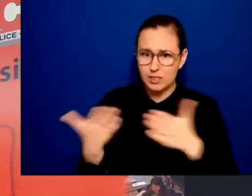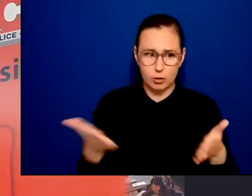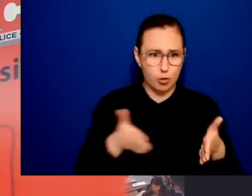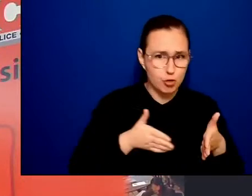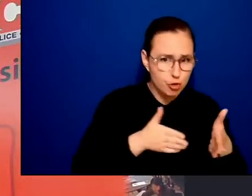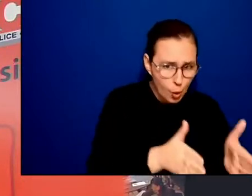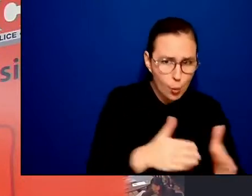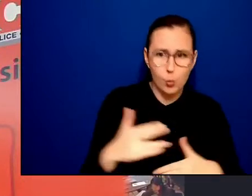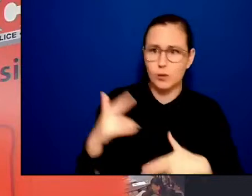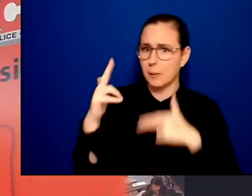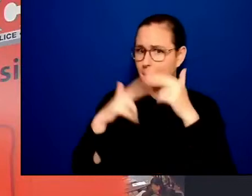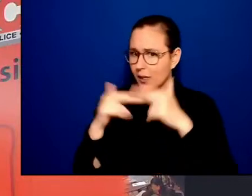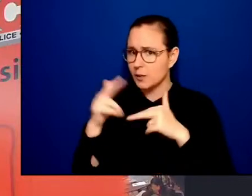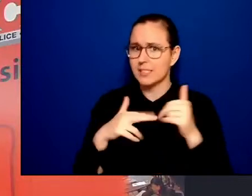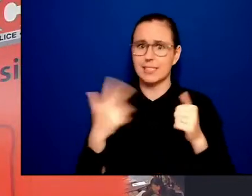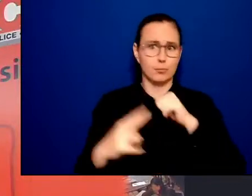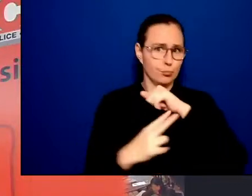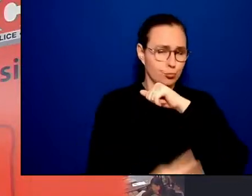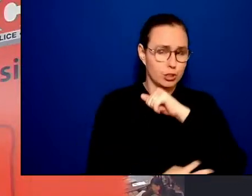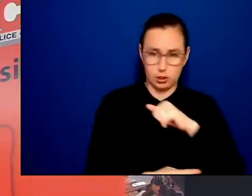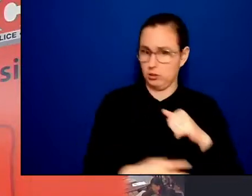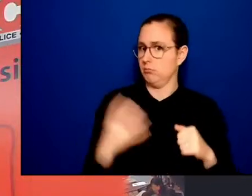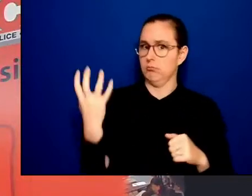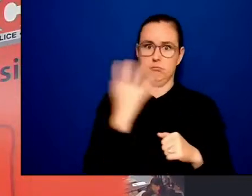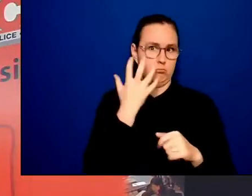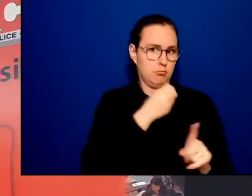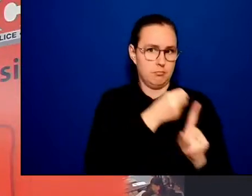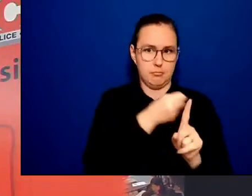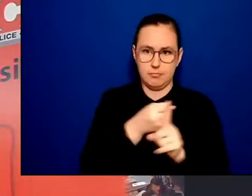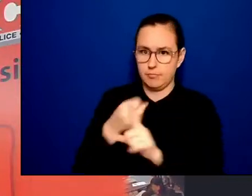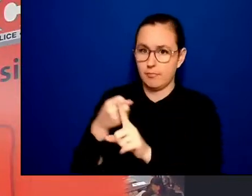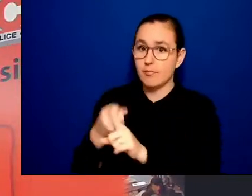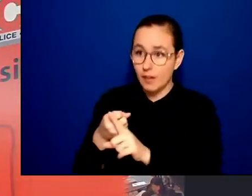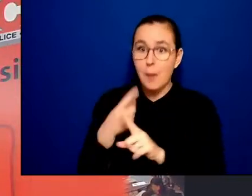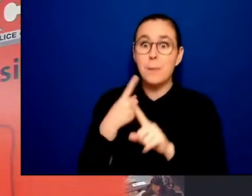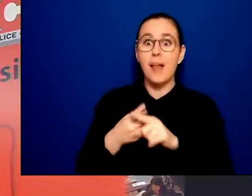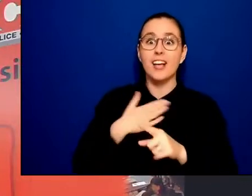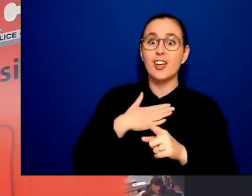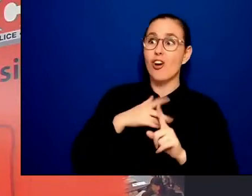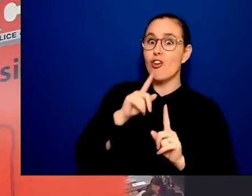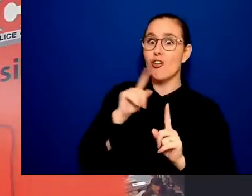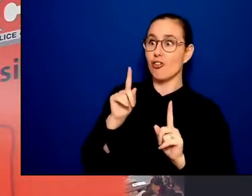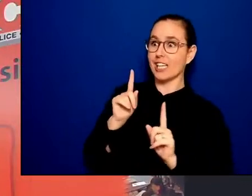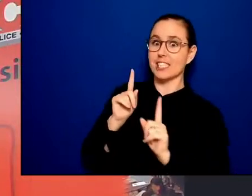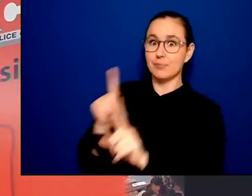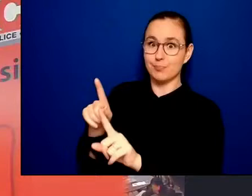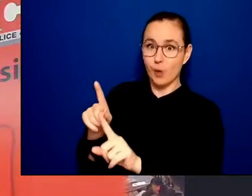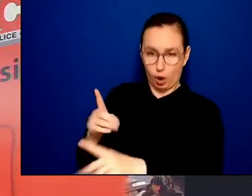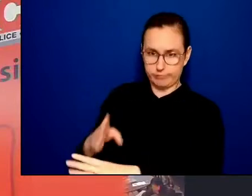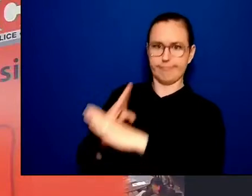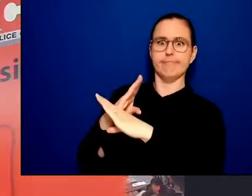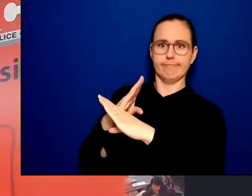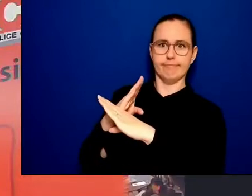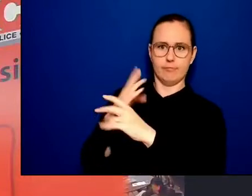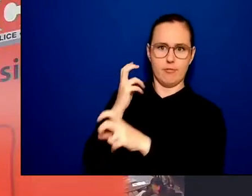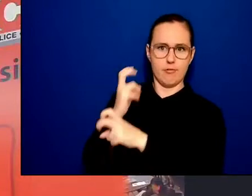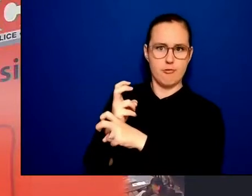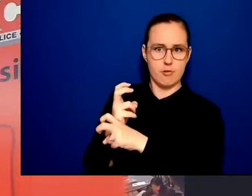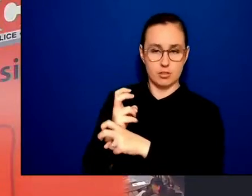These impacts have required us to review how policing is being provided in the most affected communities and adjust our services